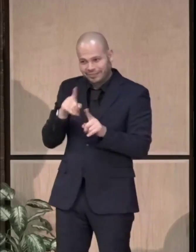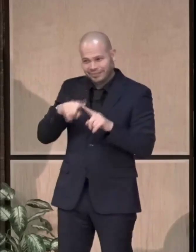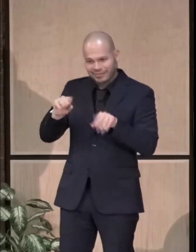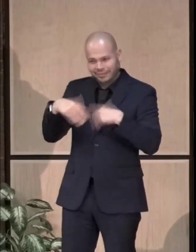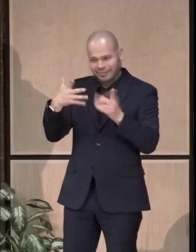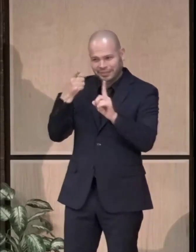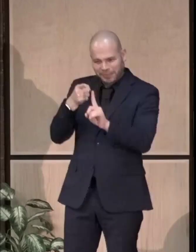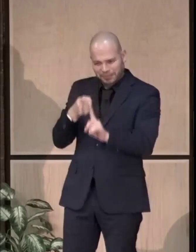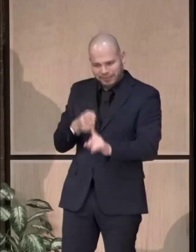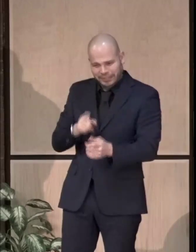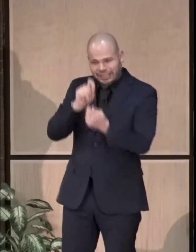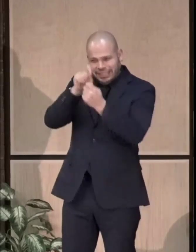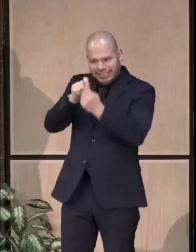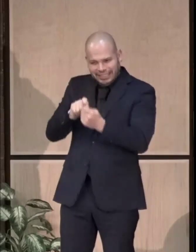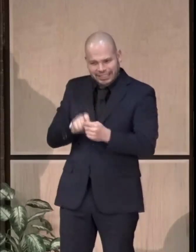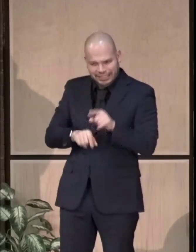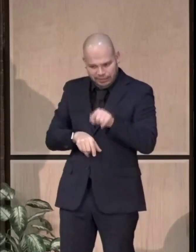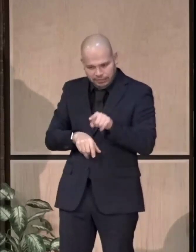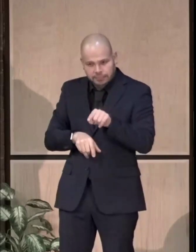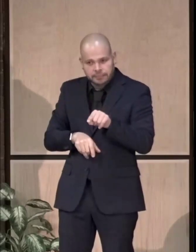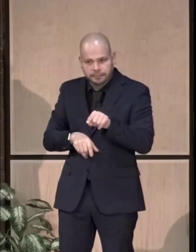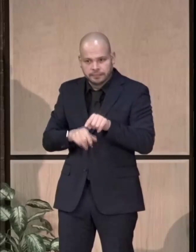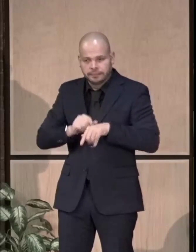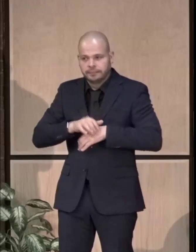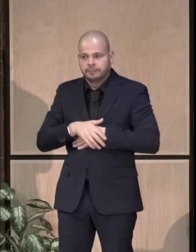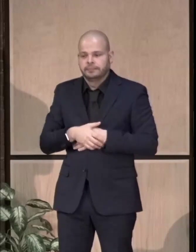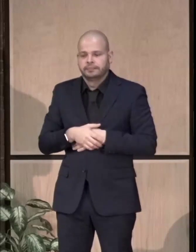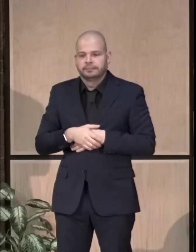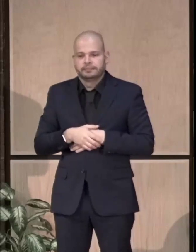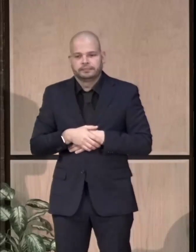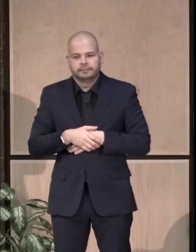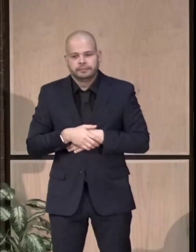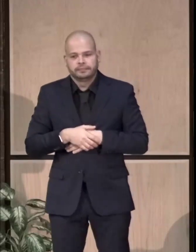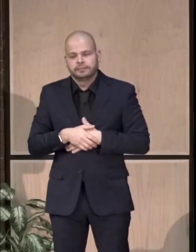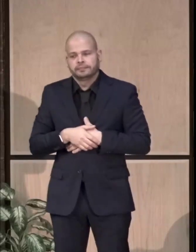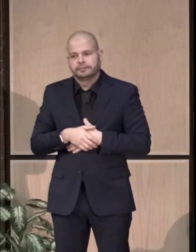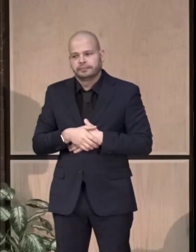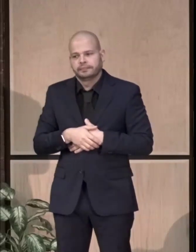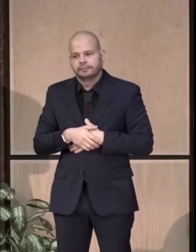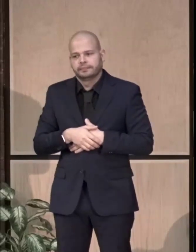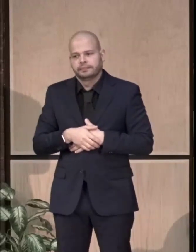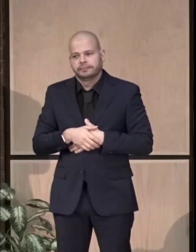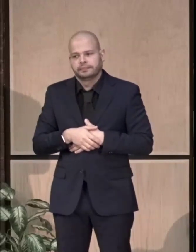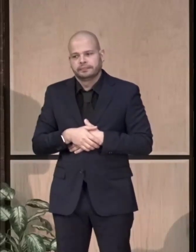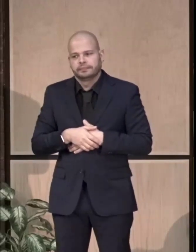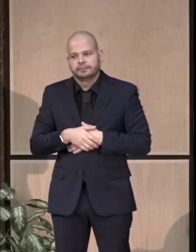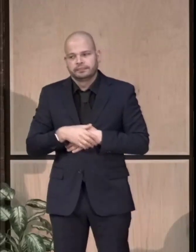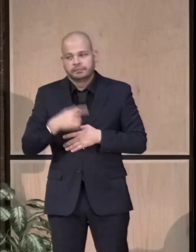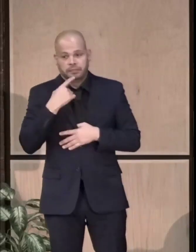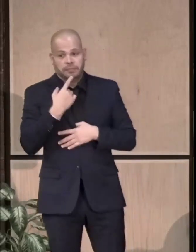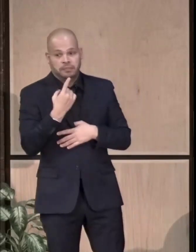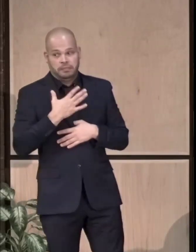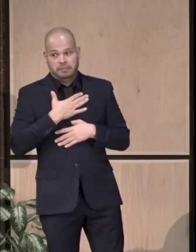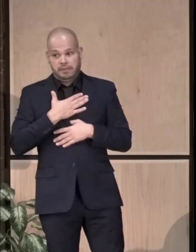Yes, I see that. Yep. Okay. And the guy only specifically mentioned one of my soldiers, meaning Reed,